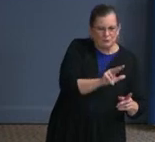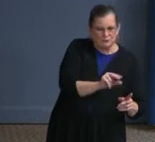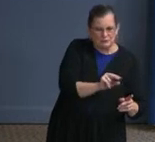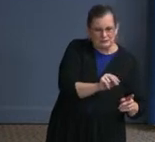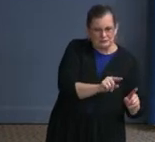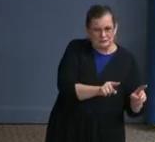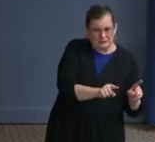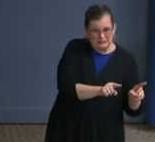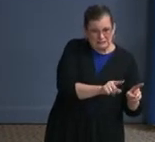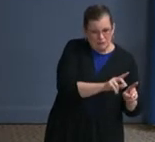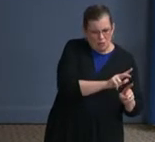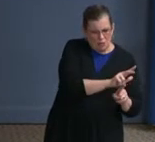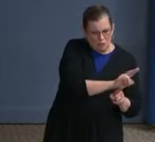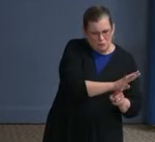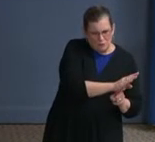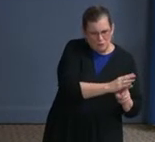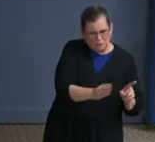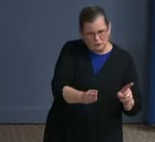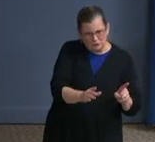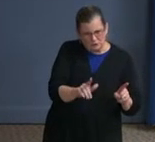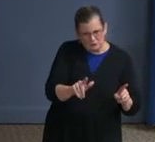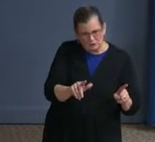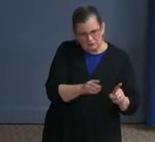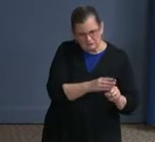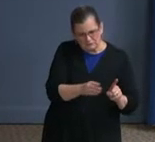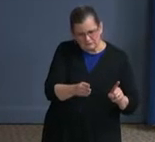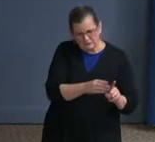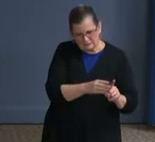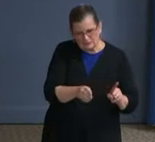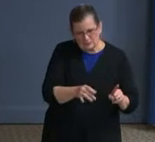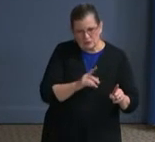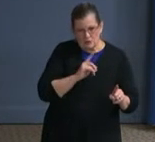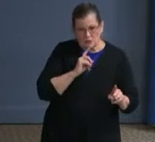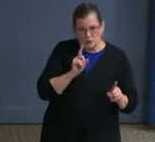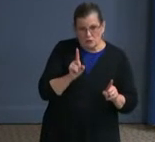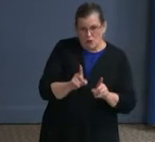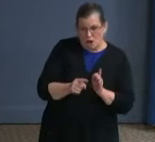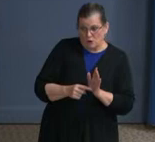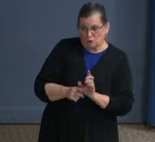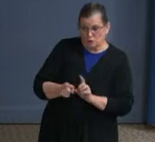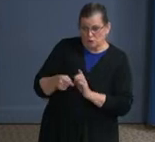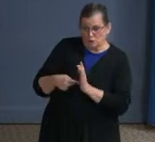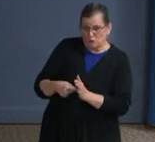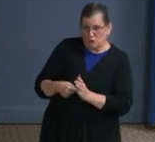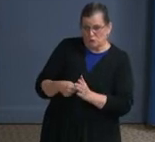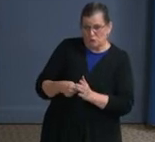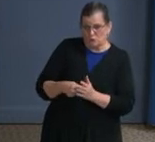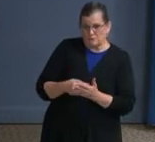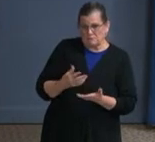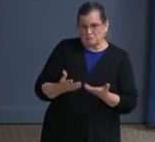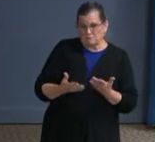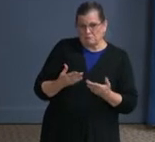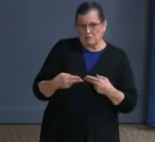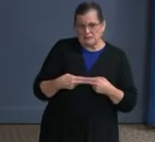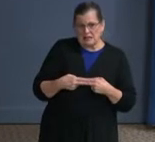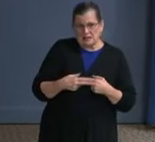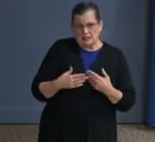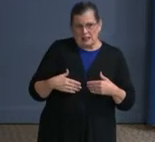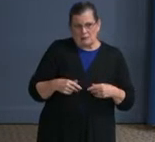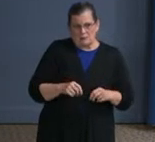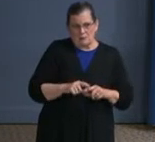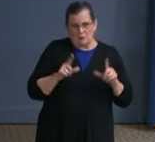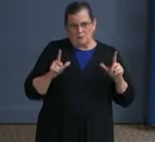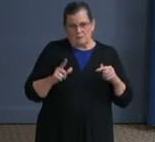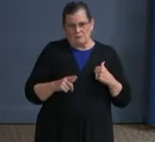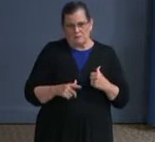34-year-old range. We will also show at some point, I guess, I assume that it's